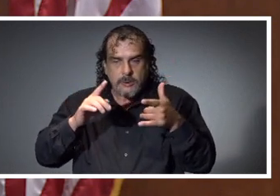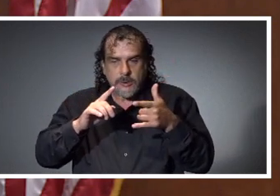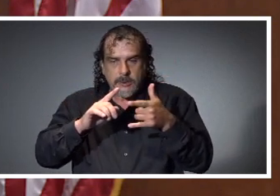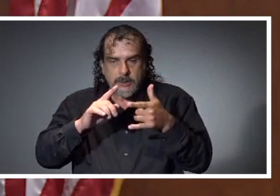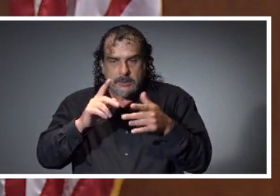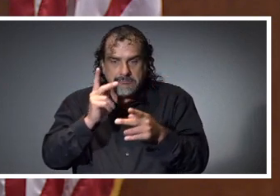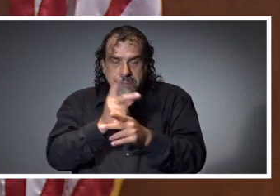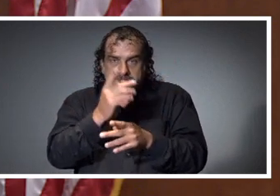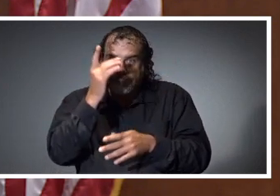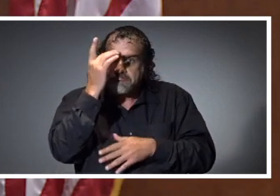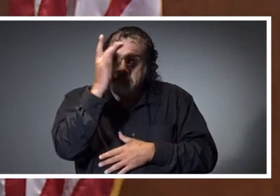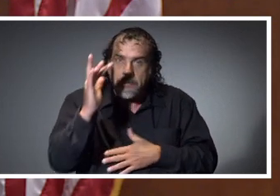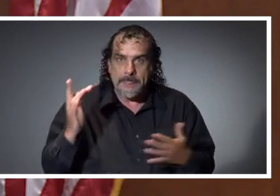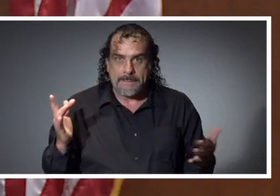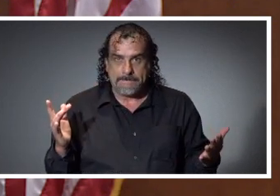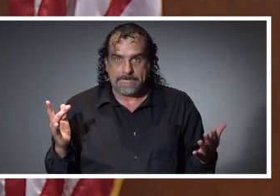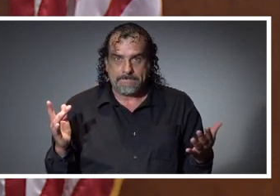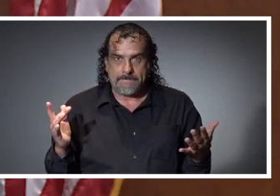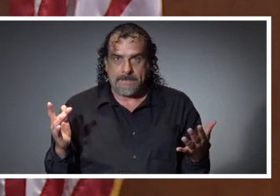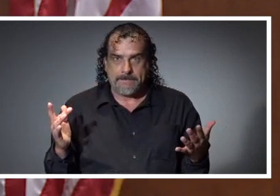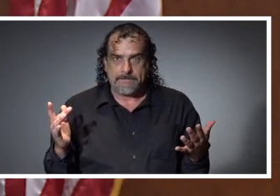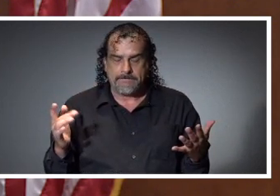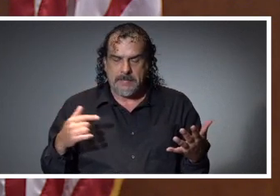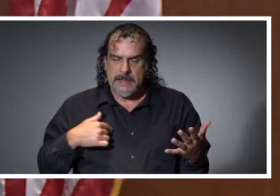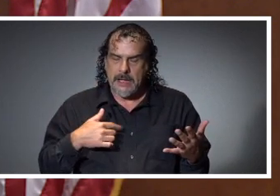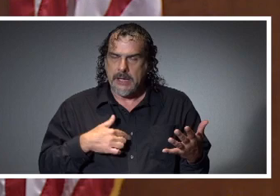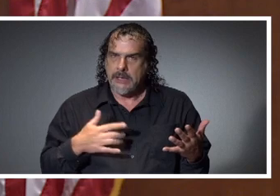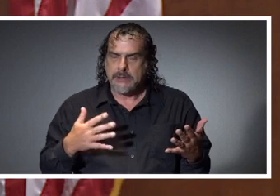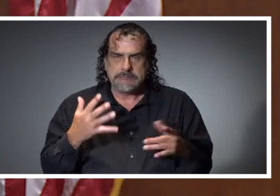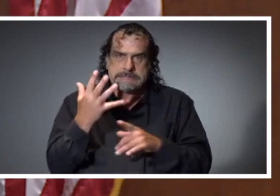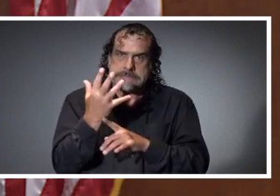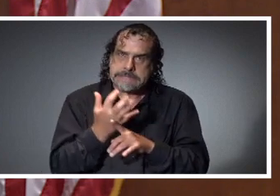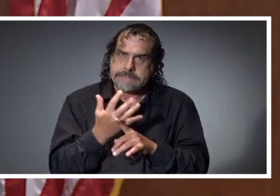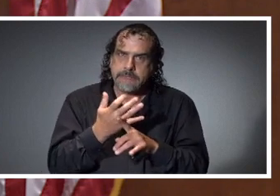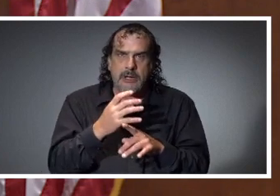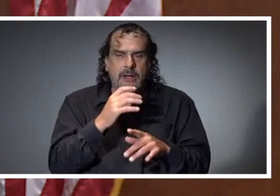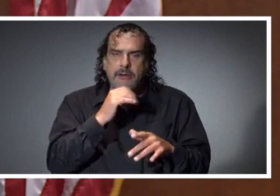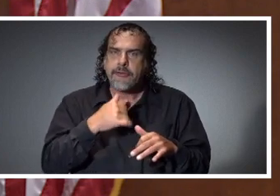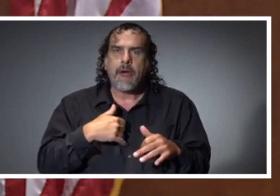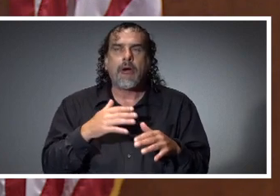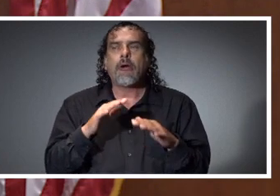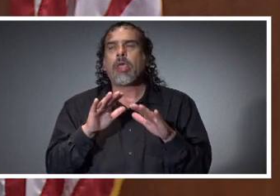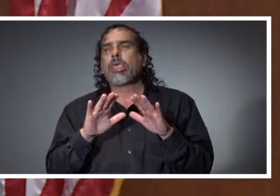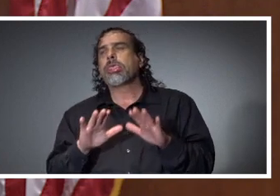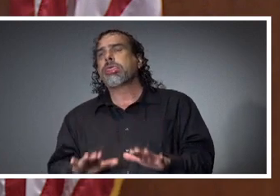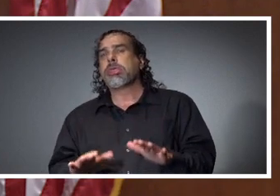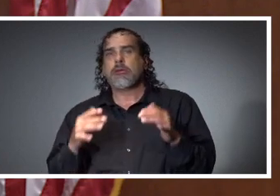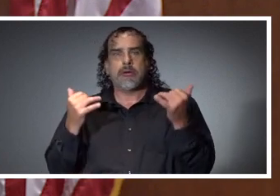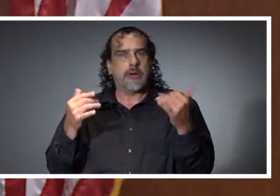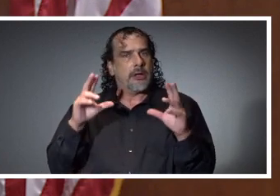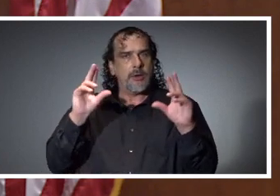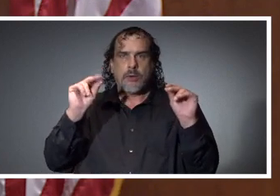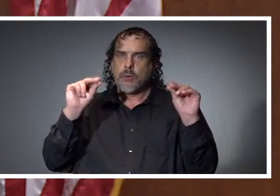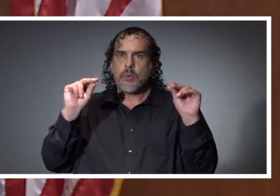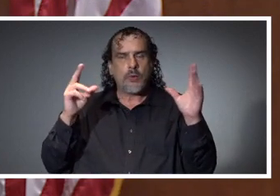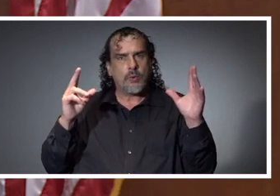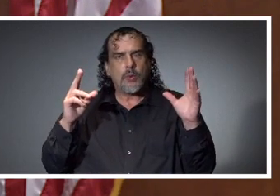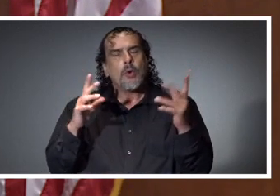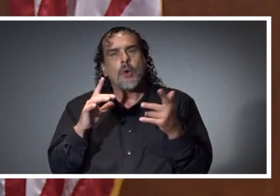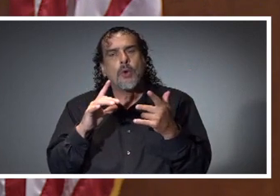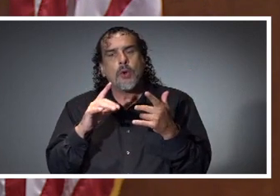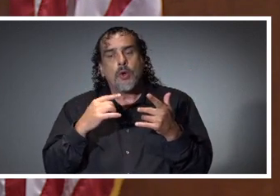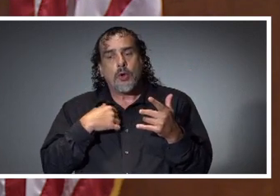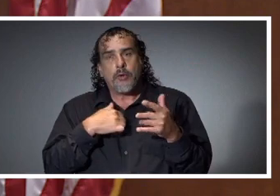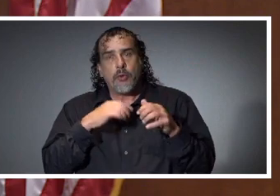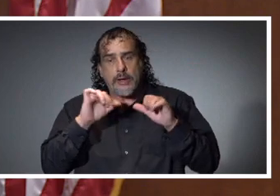smart. Please, I urge you, don't back off now. If we can continue to reduce